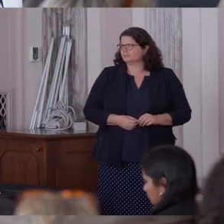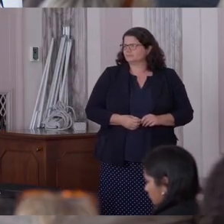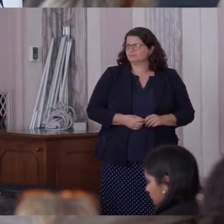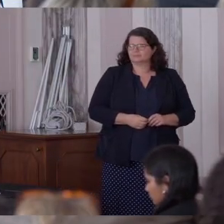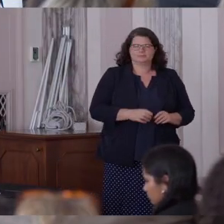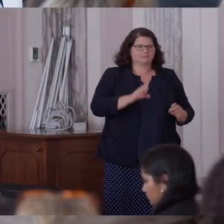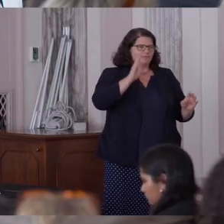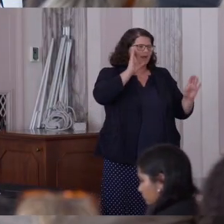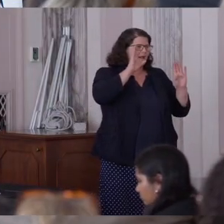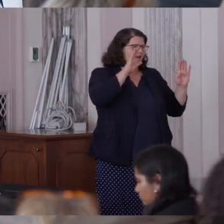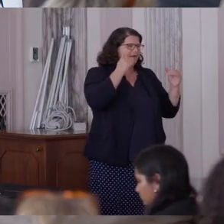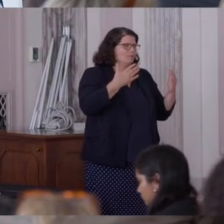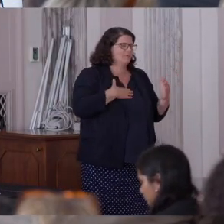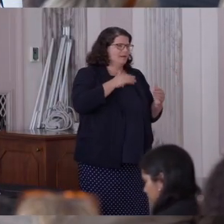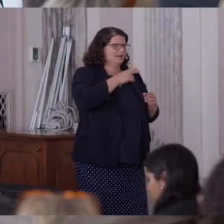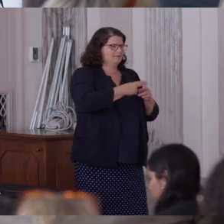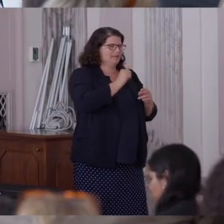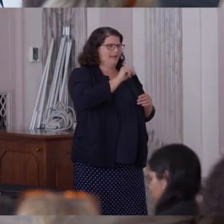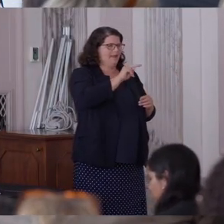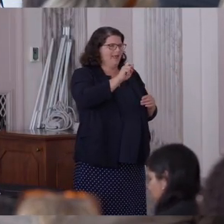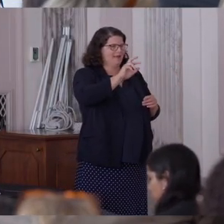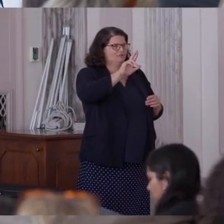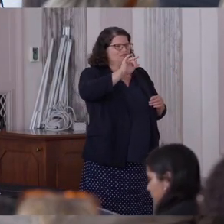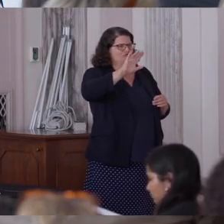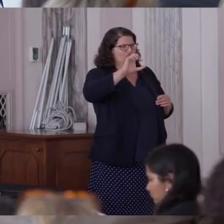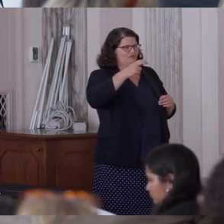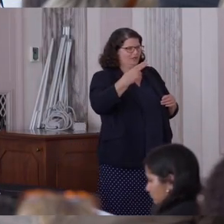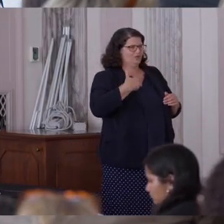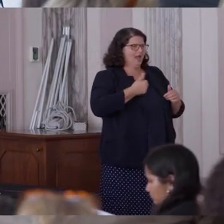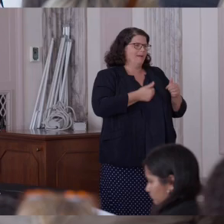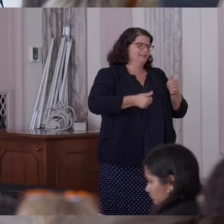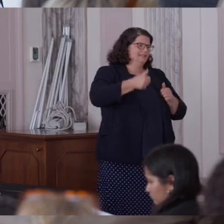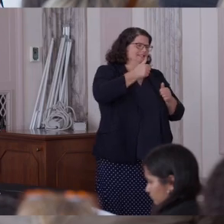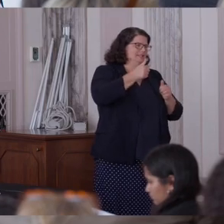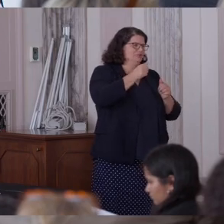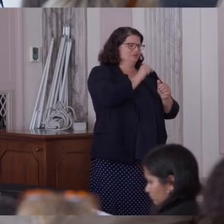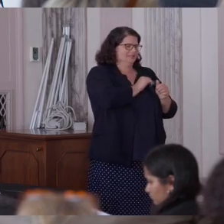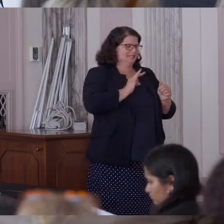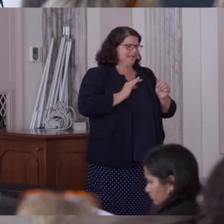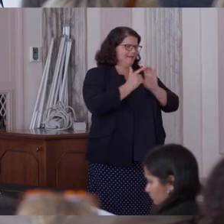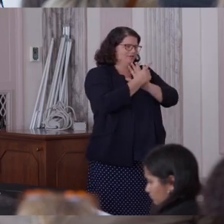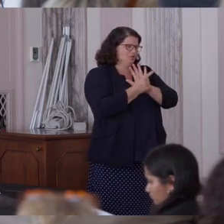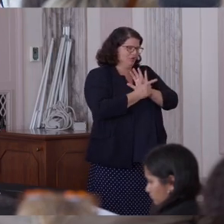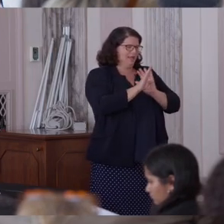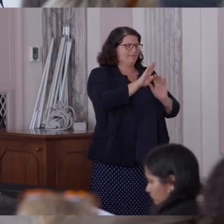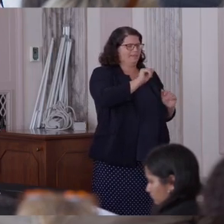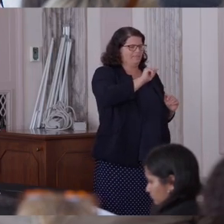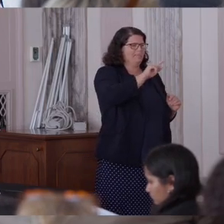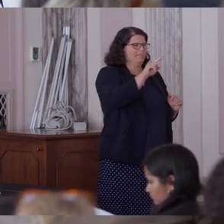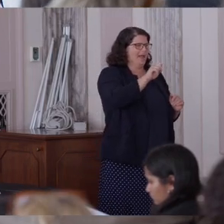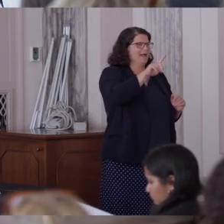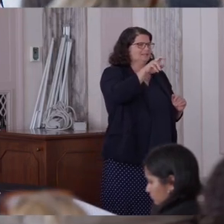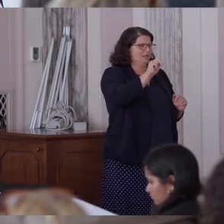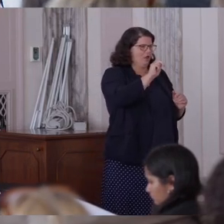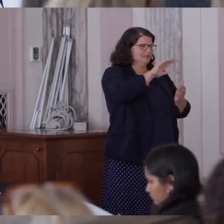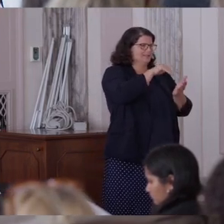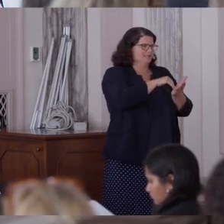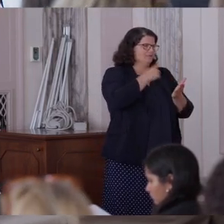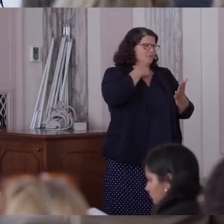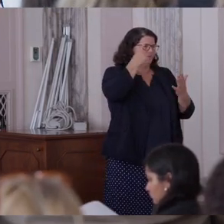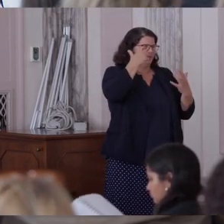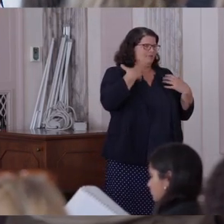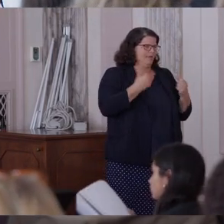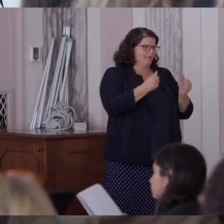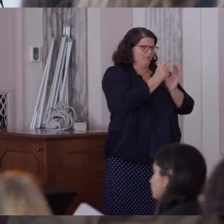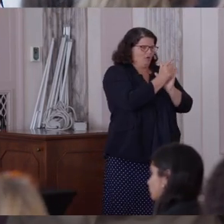Hi, everyone. My name's Anne Raish, and I'm a senior staff attorney at the Bazelon Center for Mental Health Law. I'm going to close us